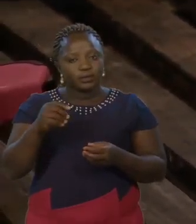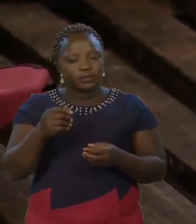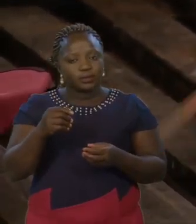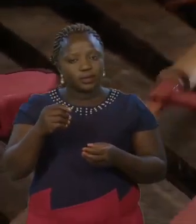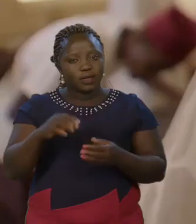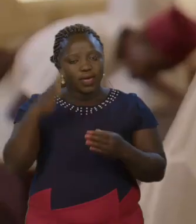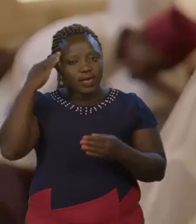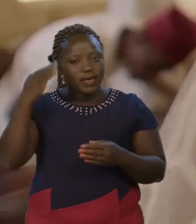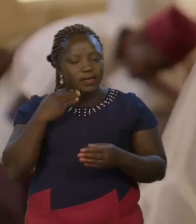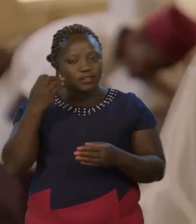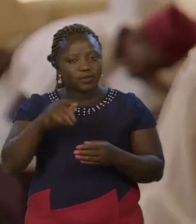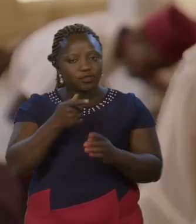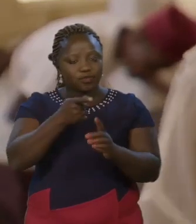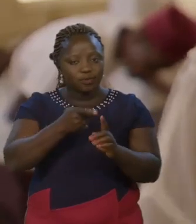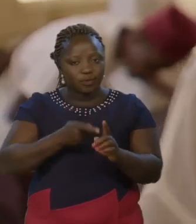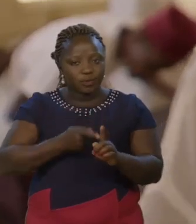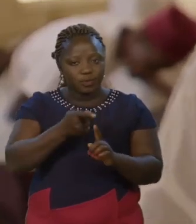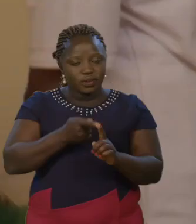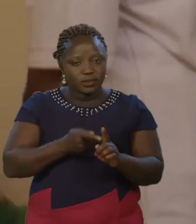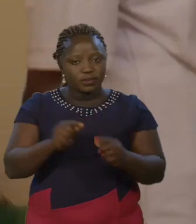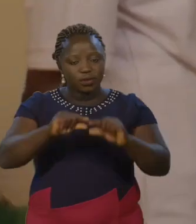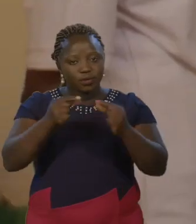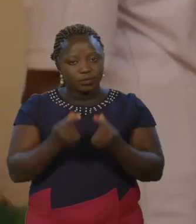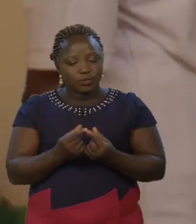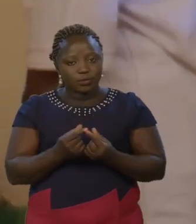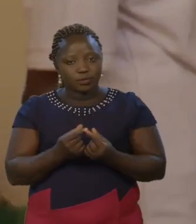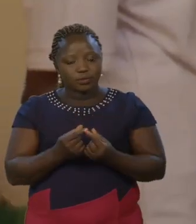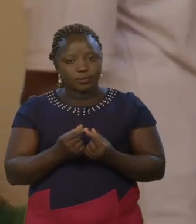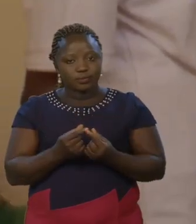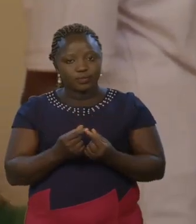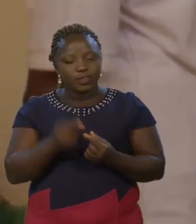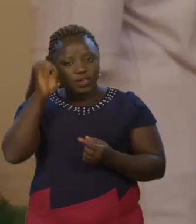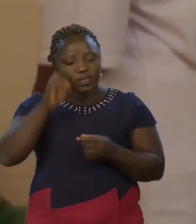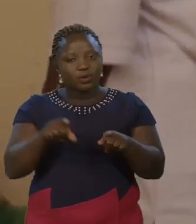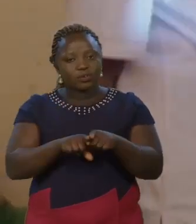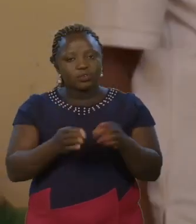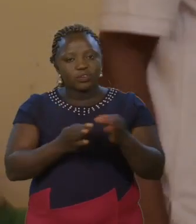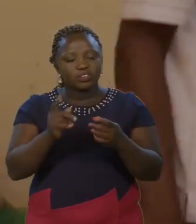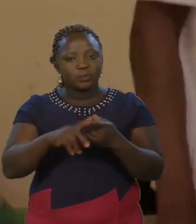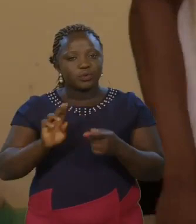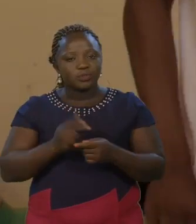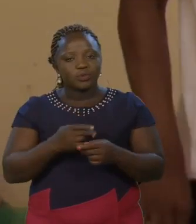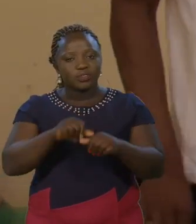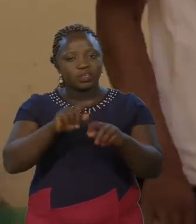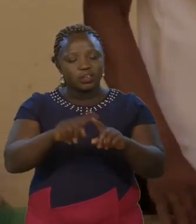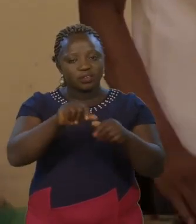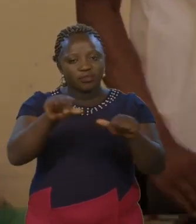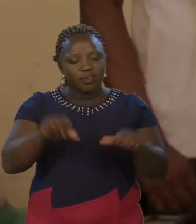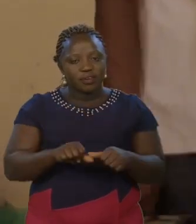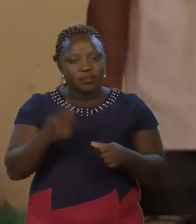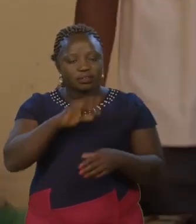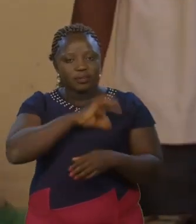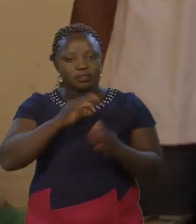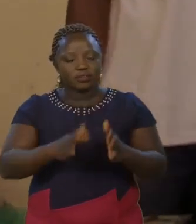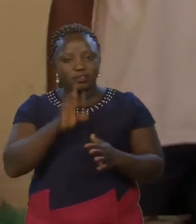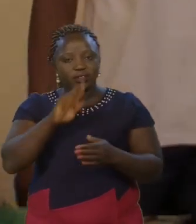Engineer Muhammad Jia heads the welding and fabrication unit of NITT. He also shares with us areas beneficiaries